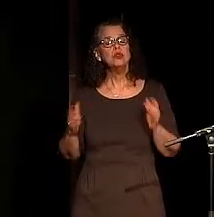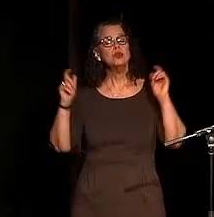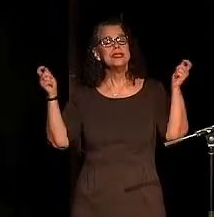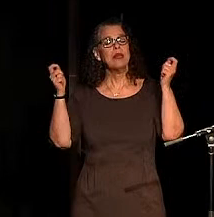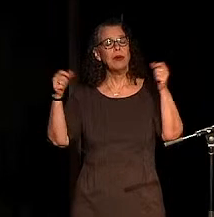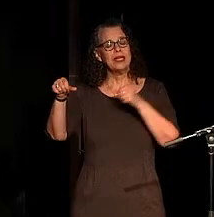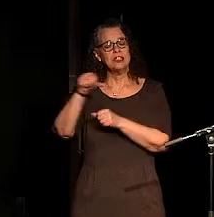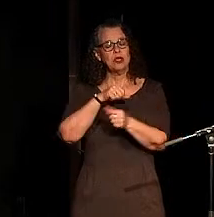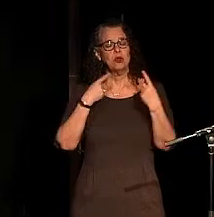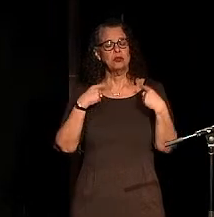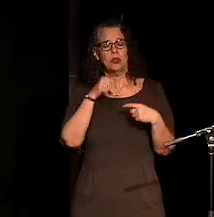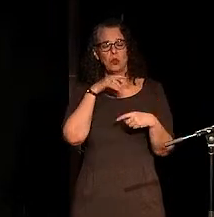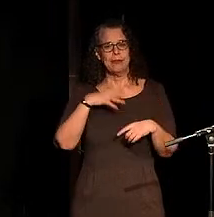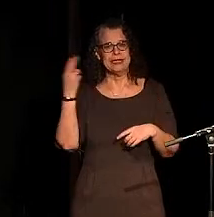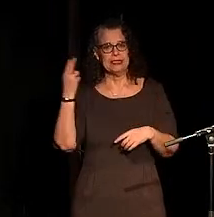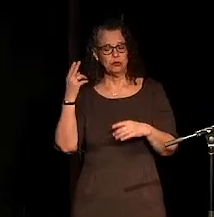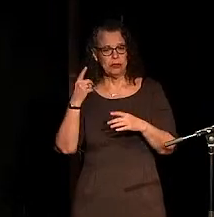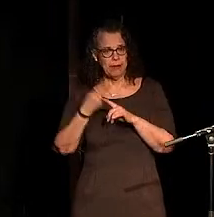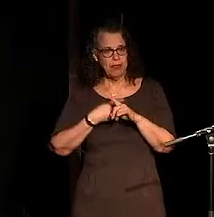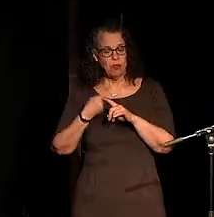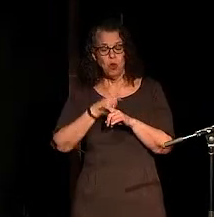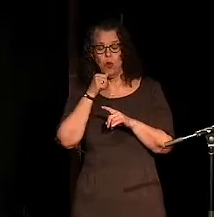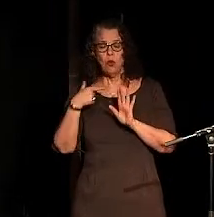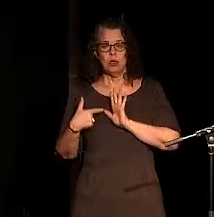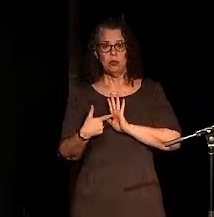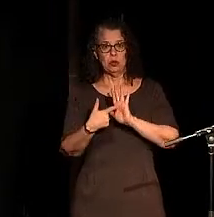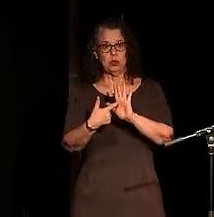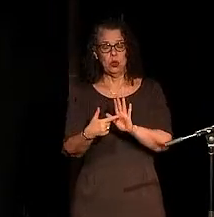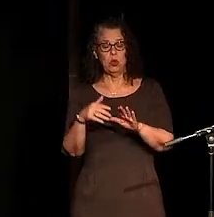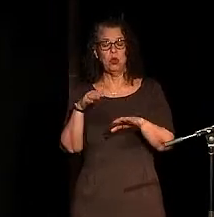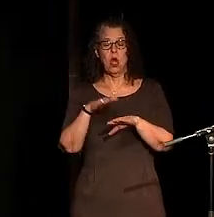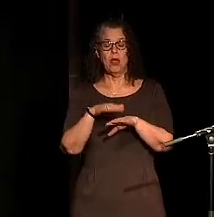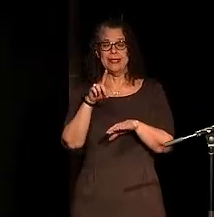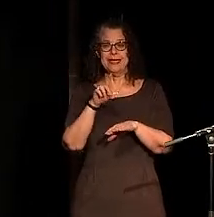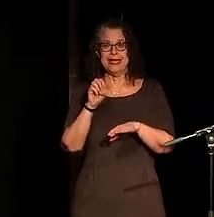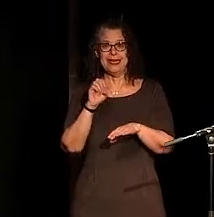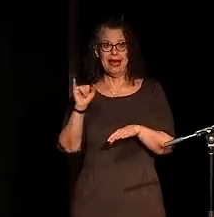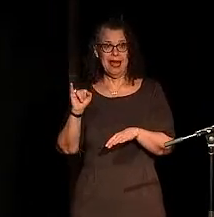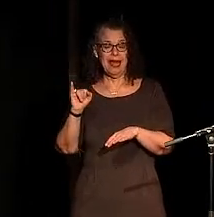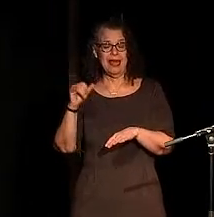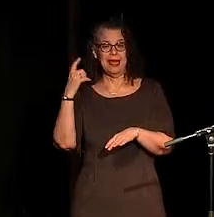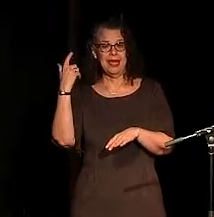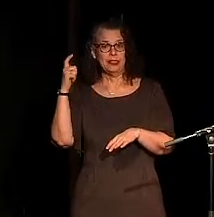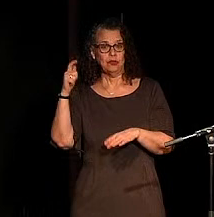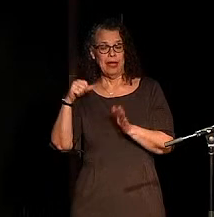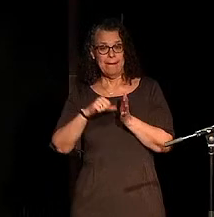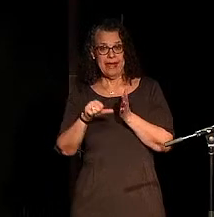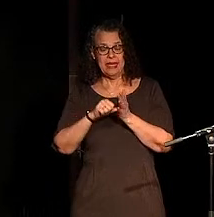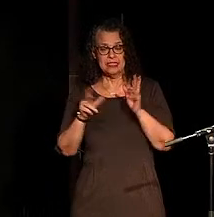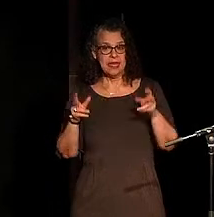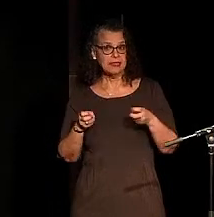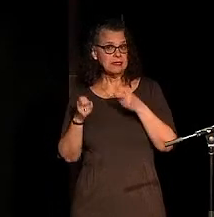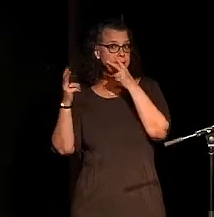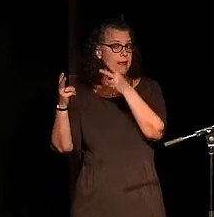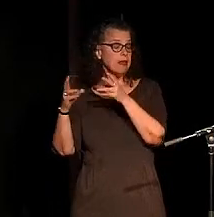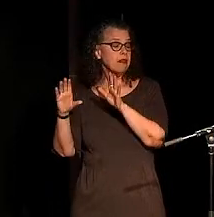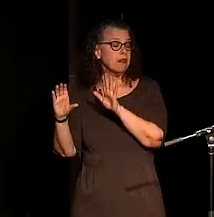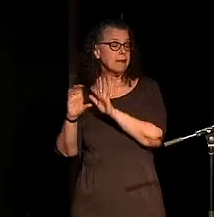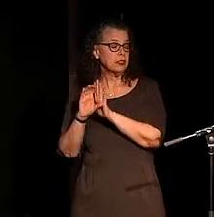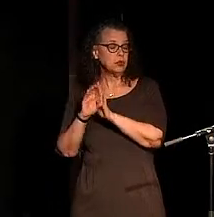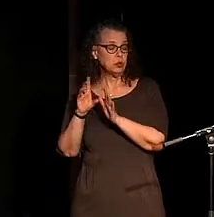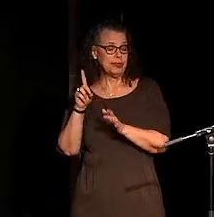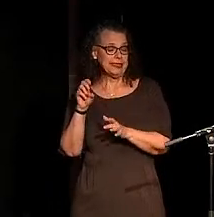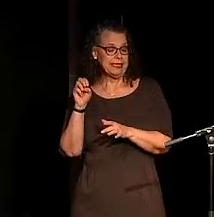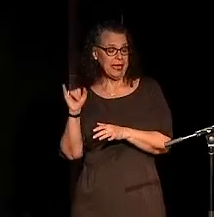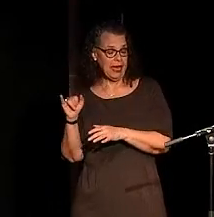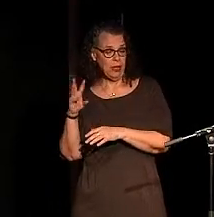Month. Women from the community who wish to be featured on the DEI Instagram page can submit their photos on the DEI